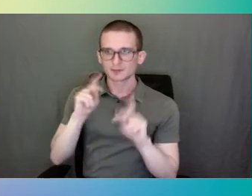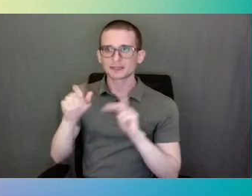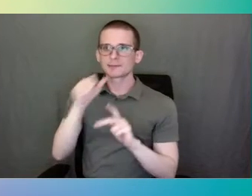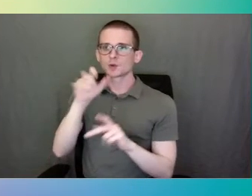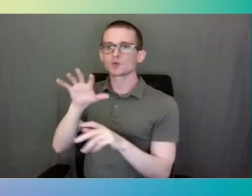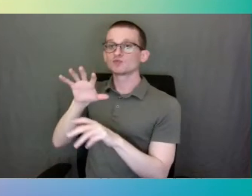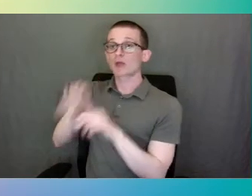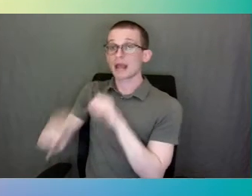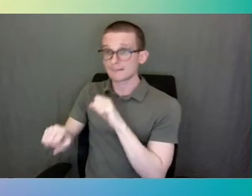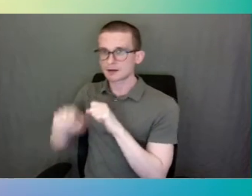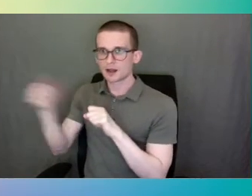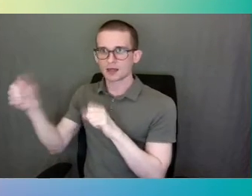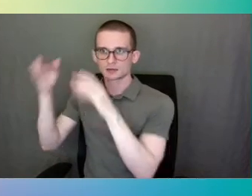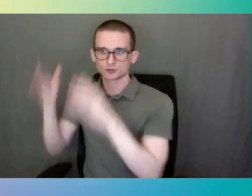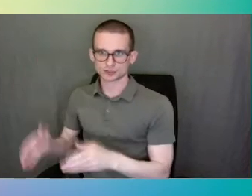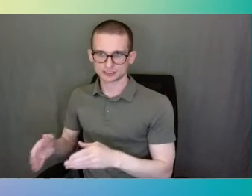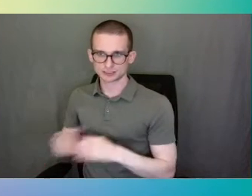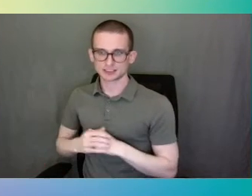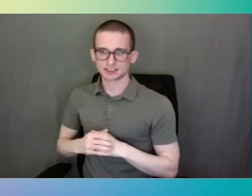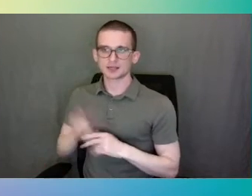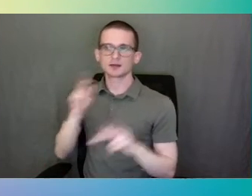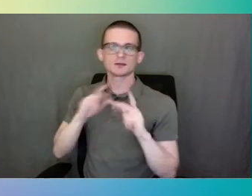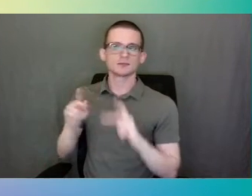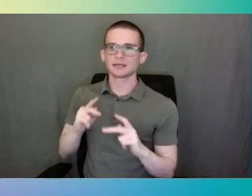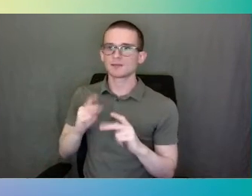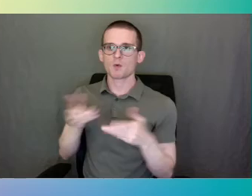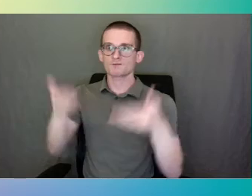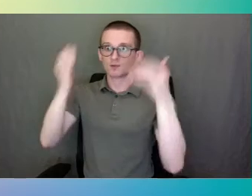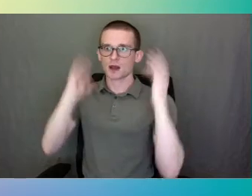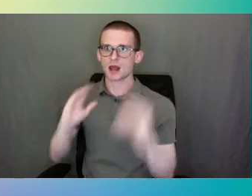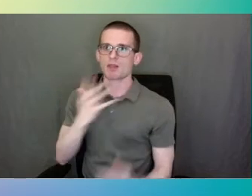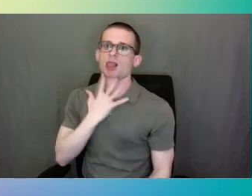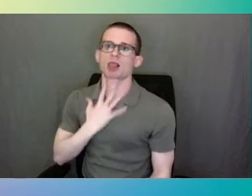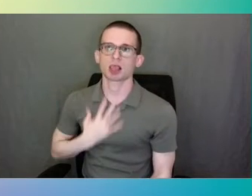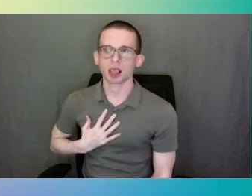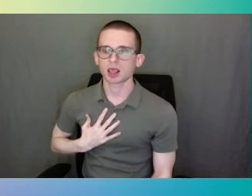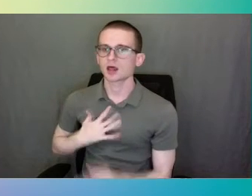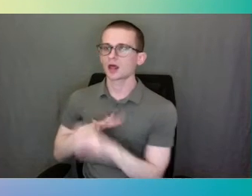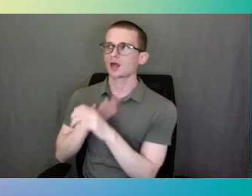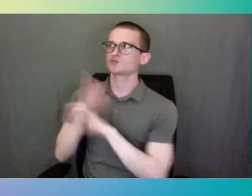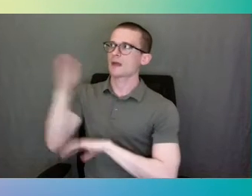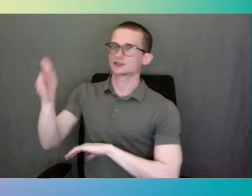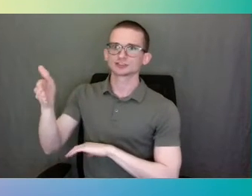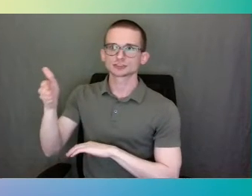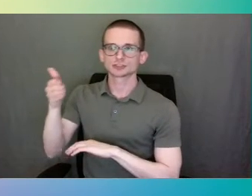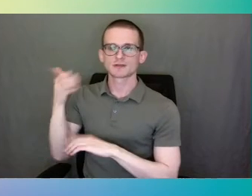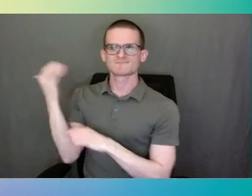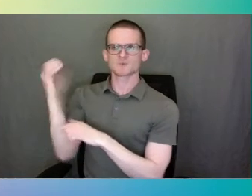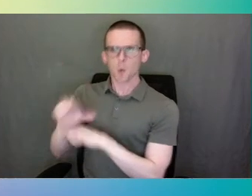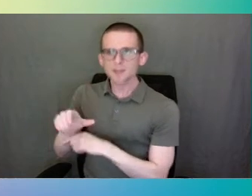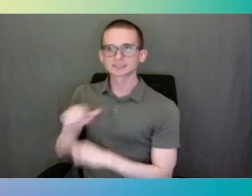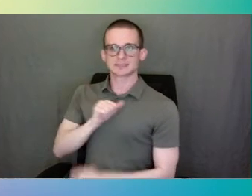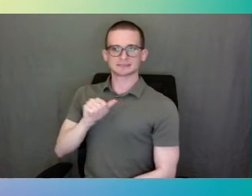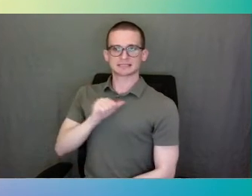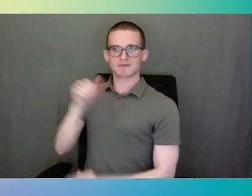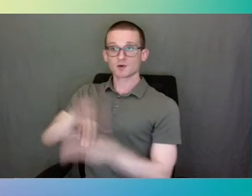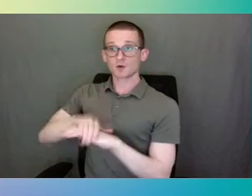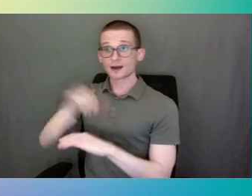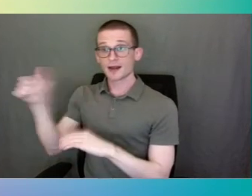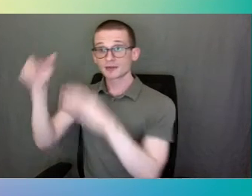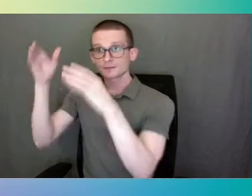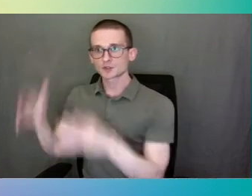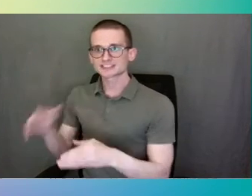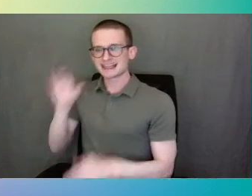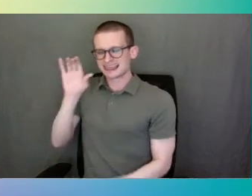person, those in lust and excess impose themselves on another person. That is the meaning of